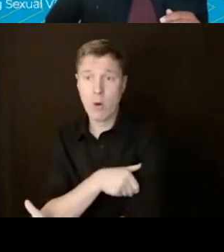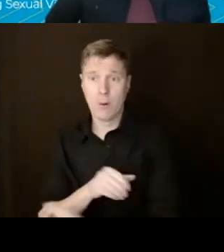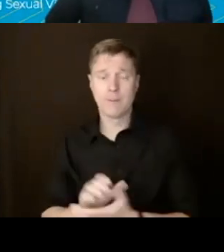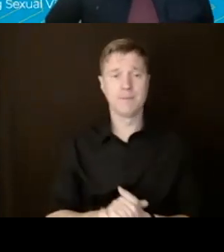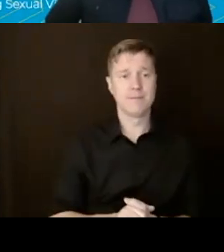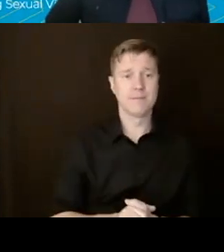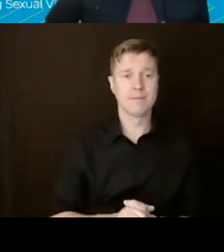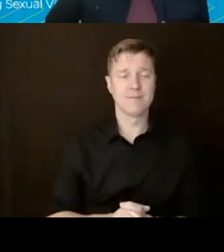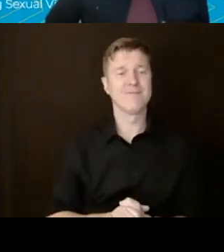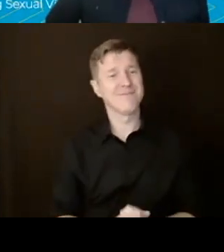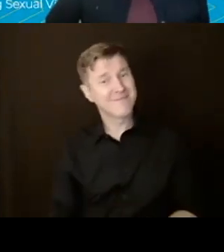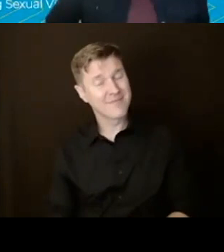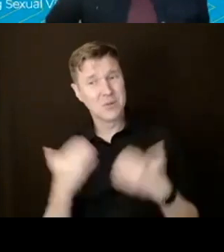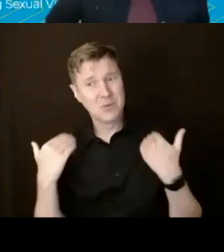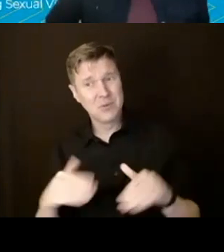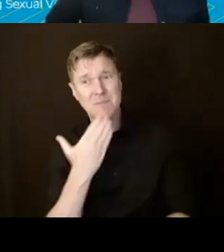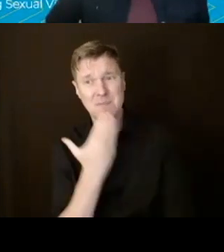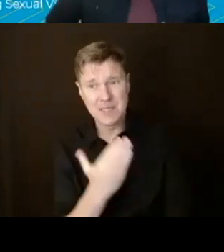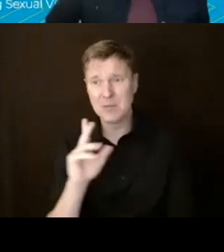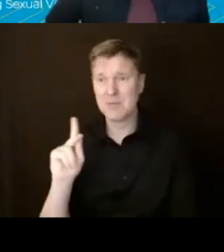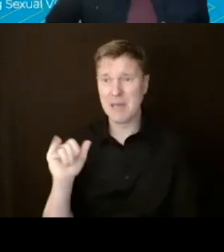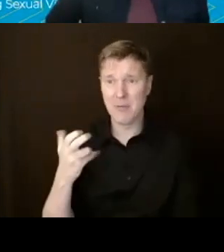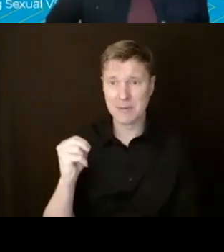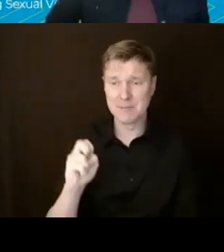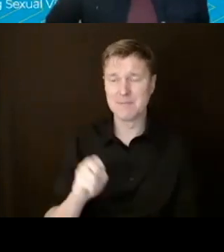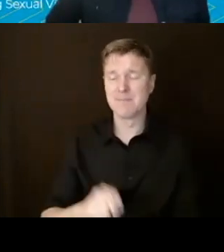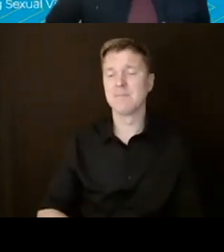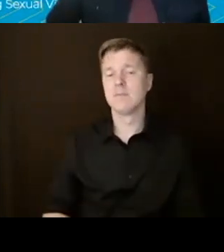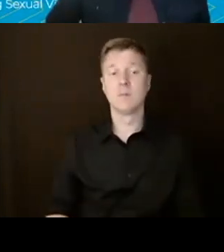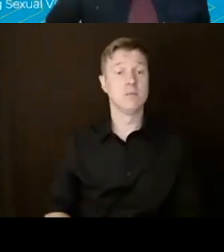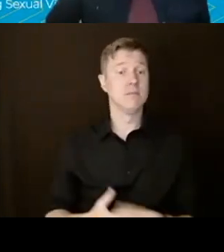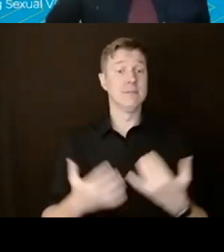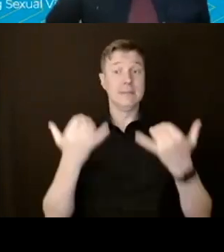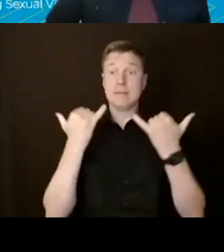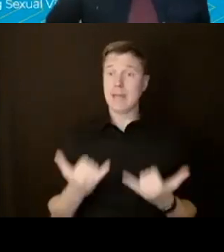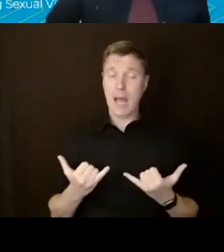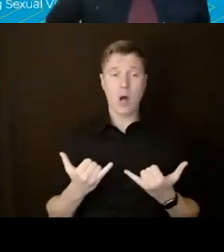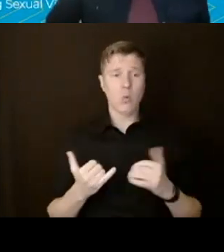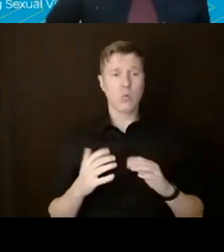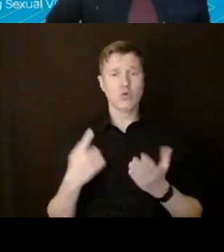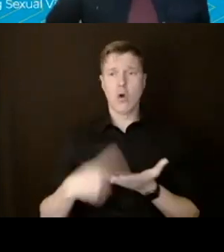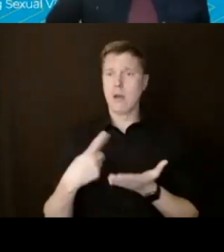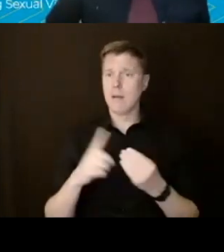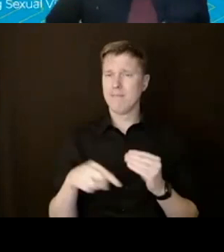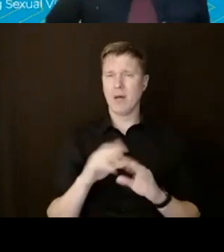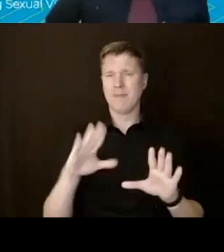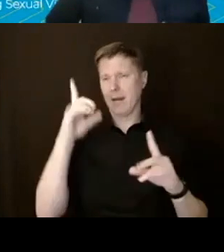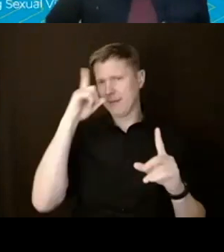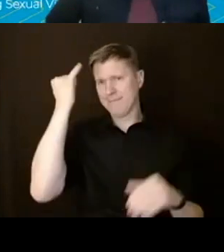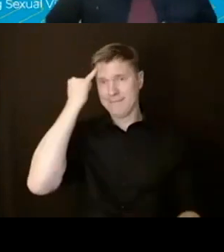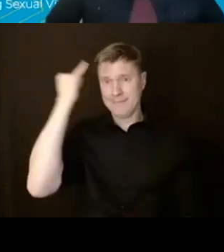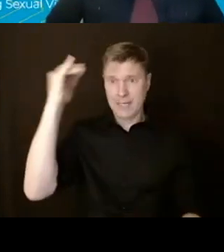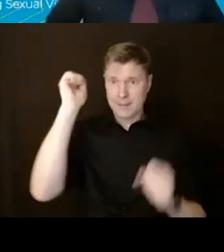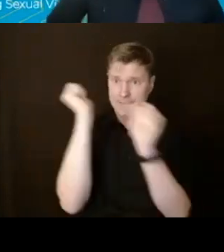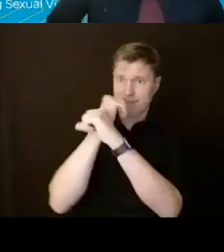Thank you for all of that, Catherine. All right, so we're talking about moving, like this idea of being able to do